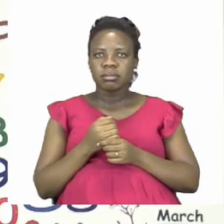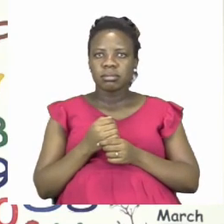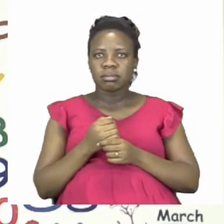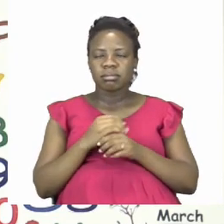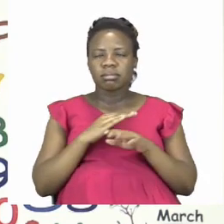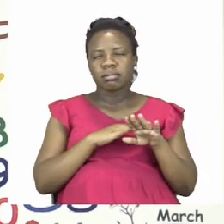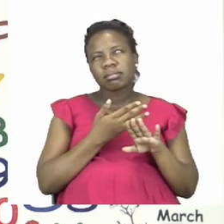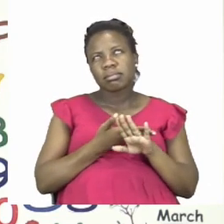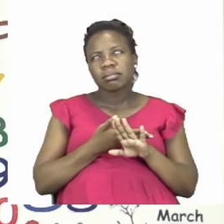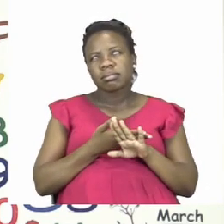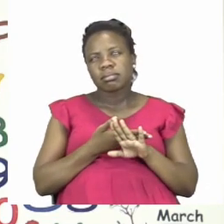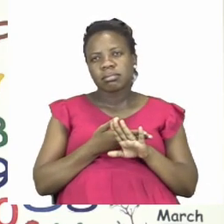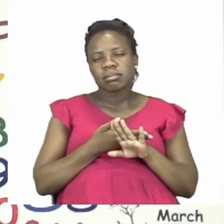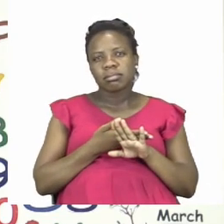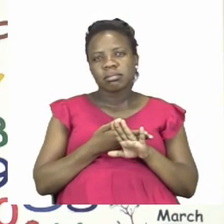have,